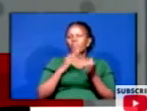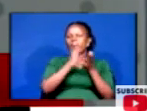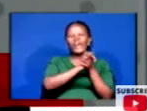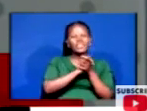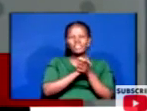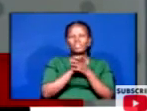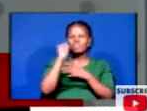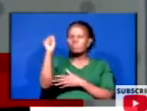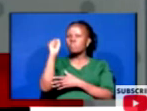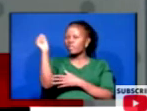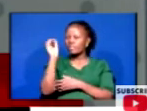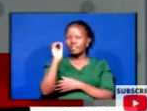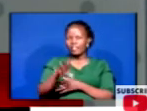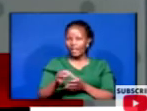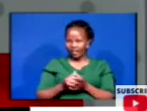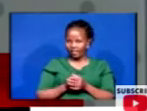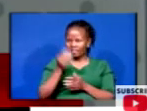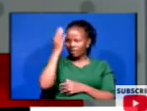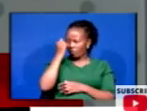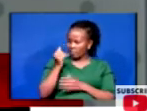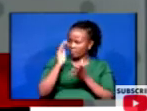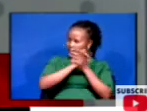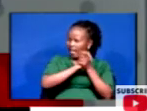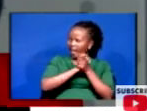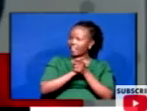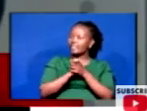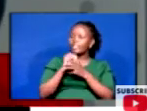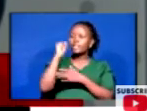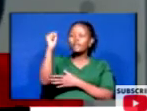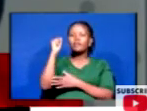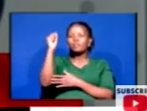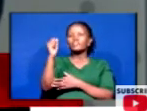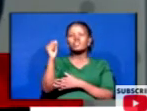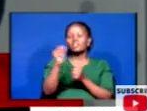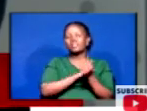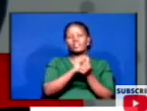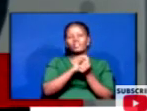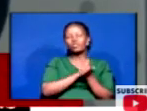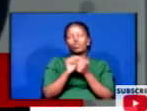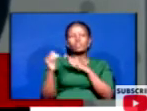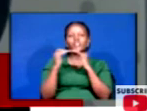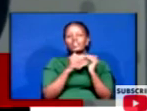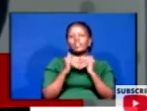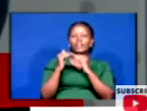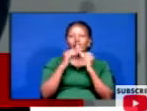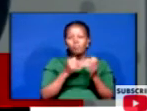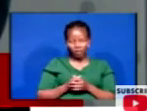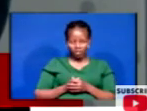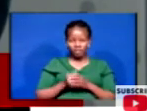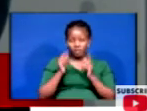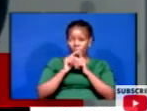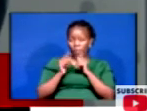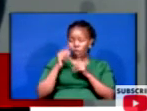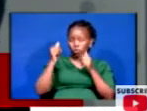politics. Yeah. Because in my mind, handshake politics destroys another fabric of our democracy. Yeah. And that fabric of our democracy is to oppose